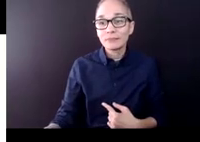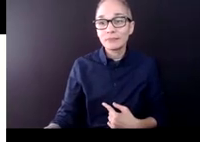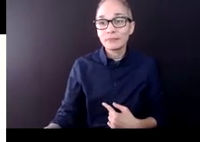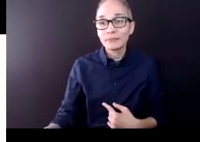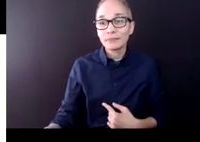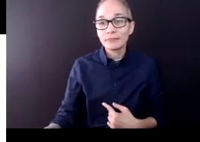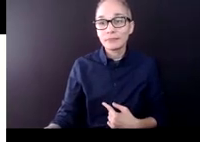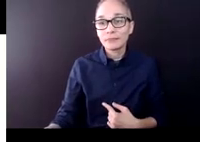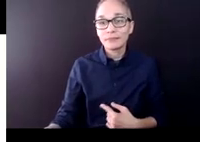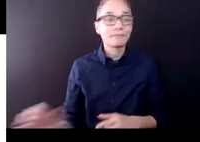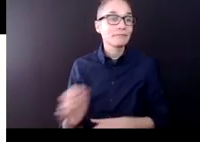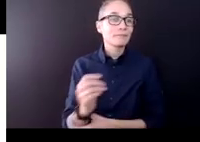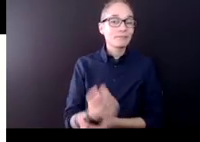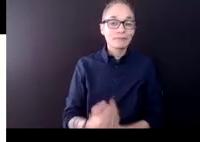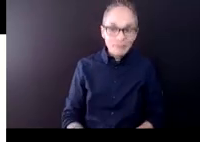process.